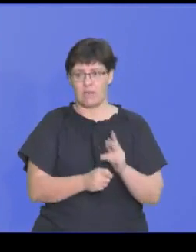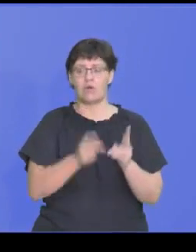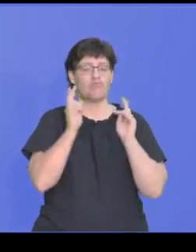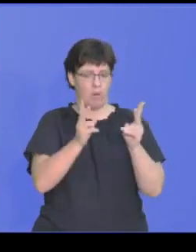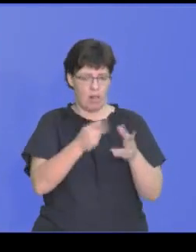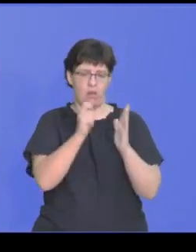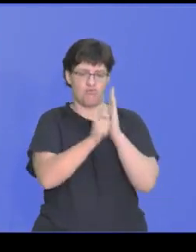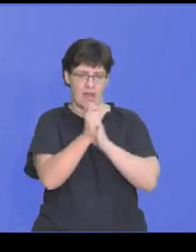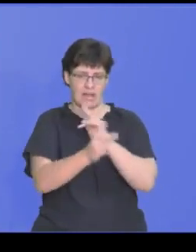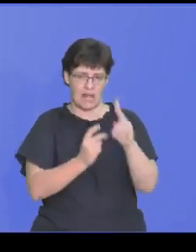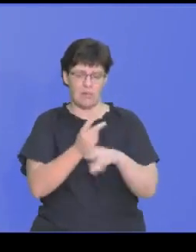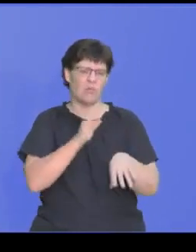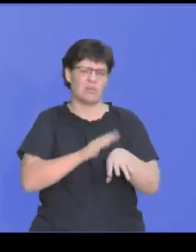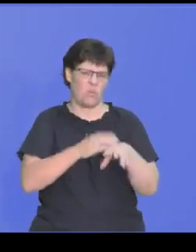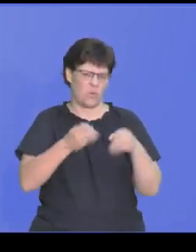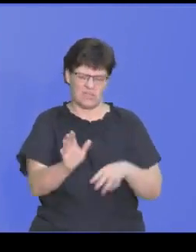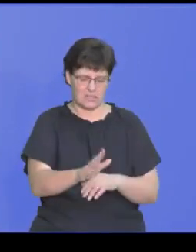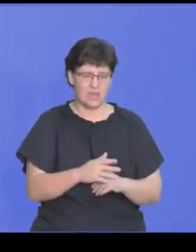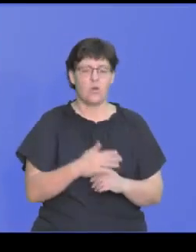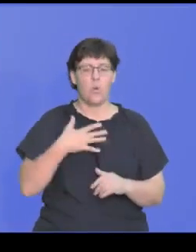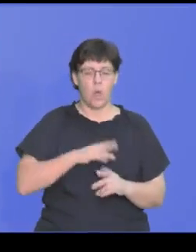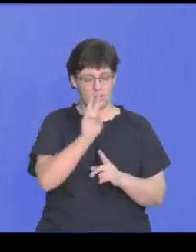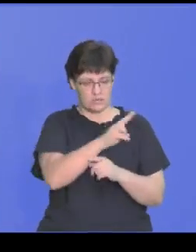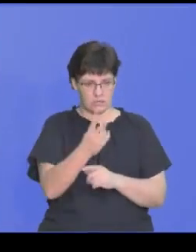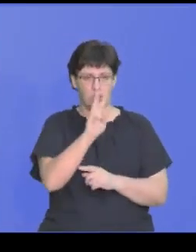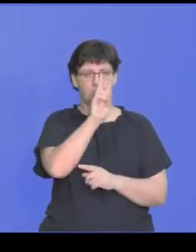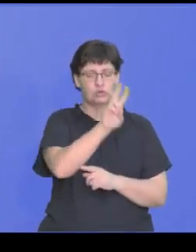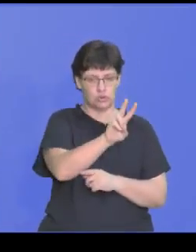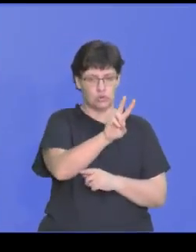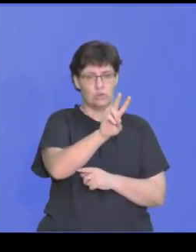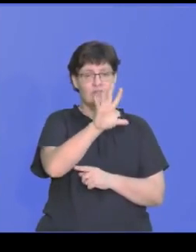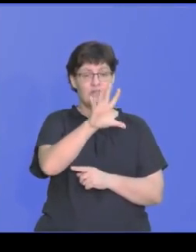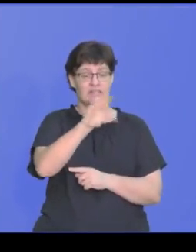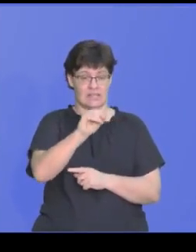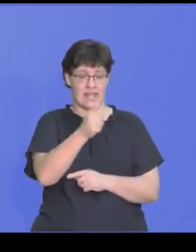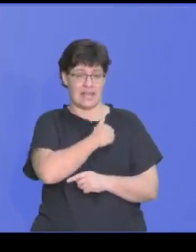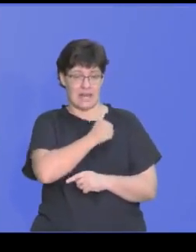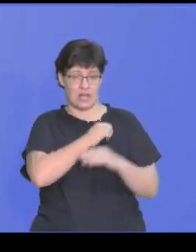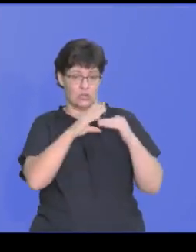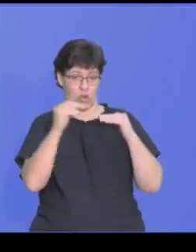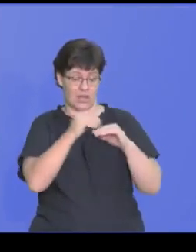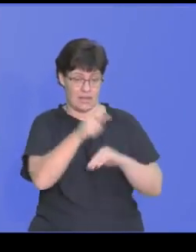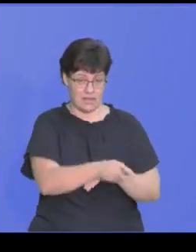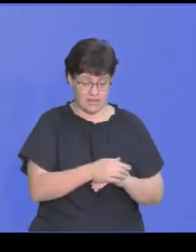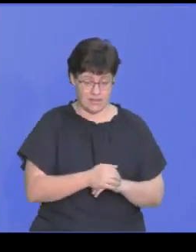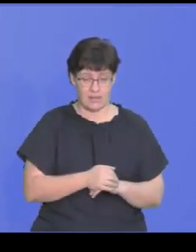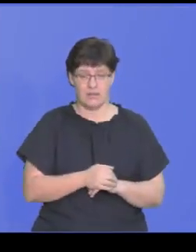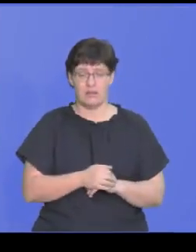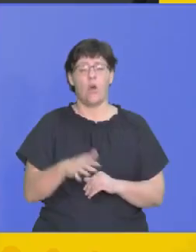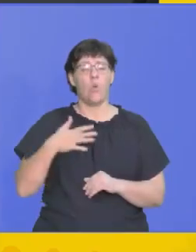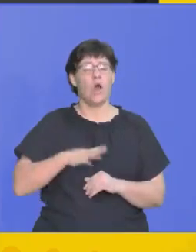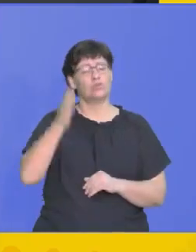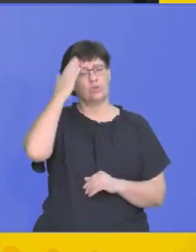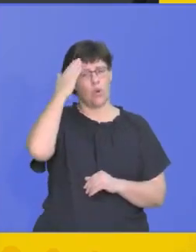250 Canadian dollars. And we want to know how much is that in rand. Okay? Now, I know with these kind